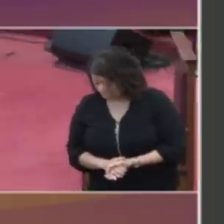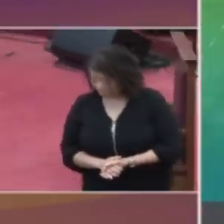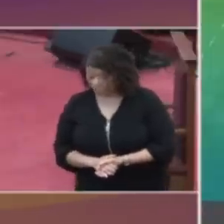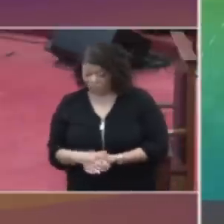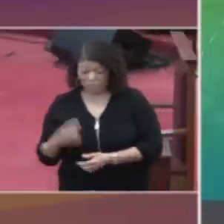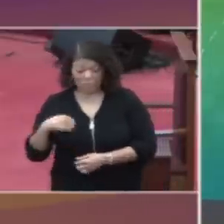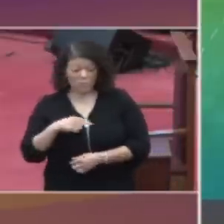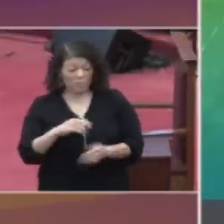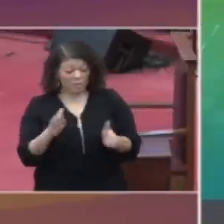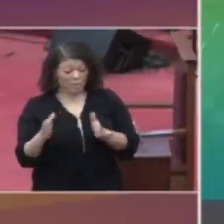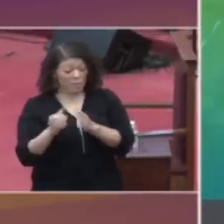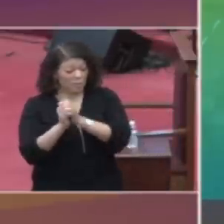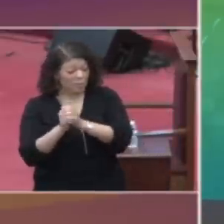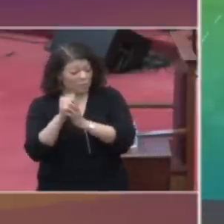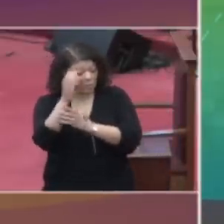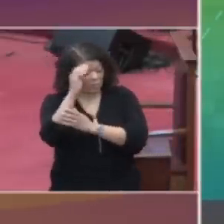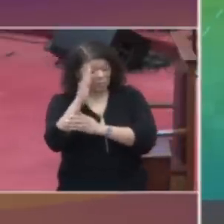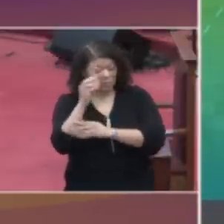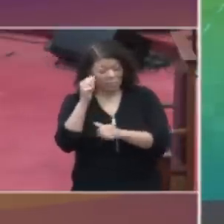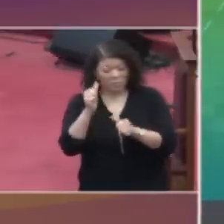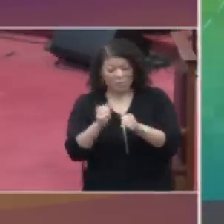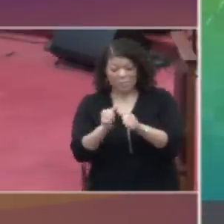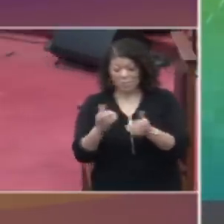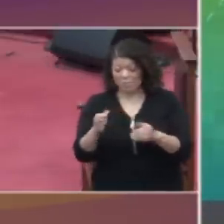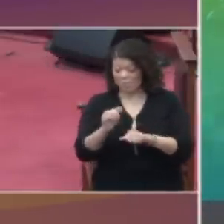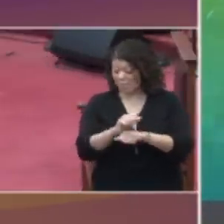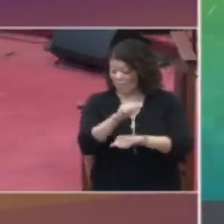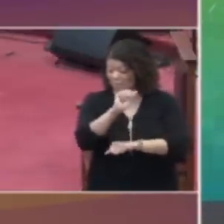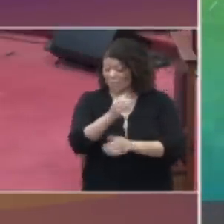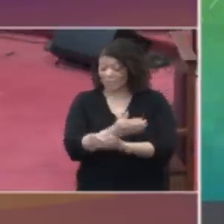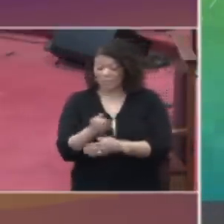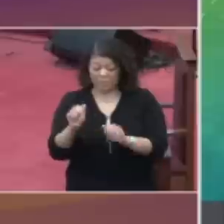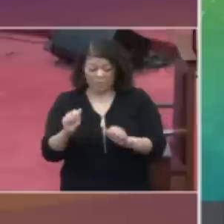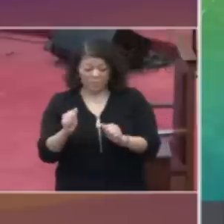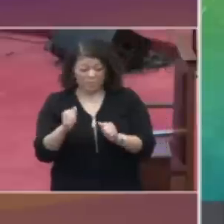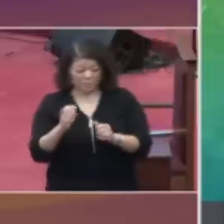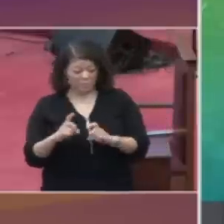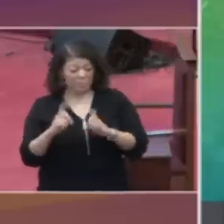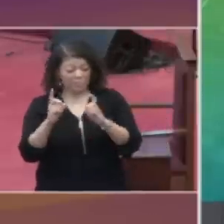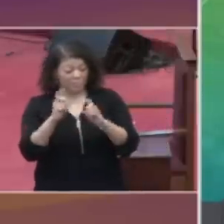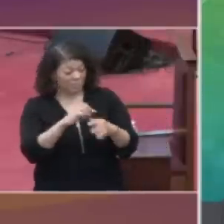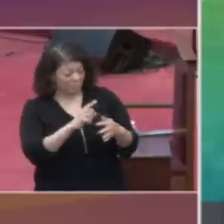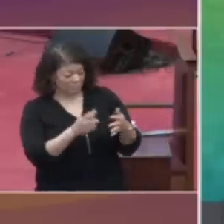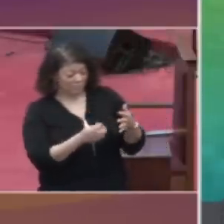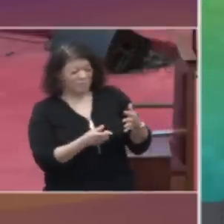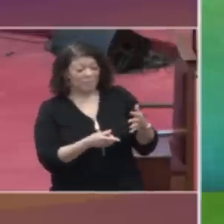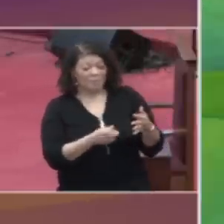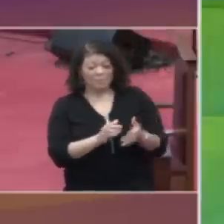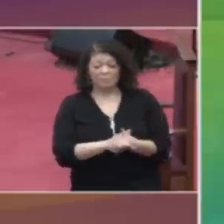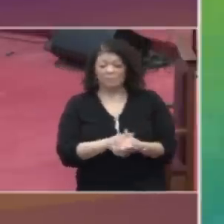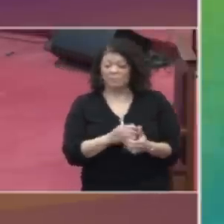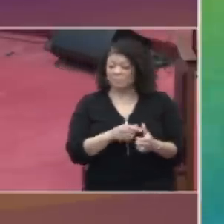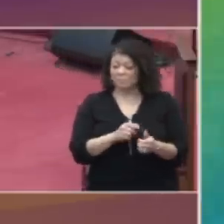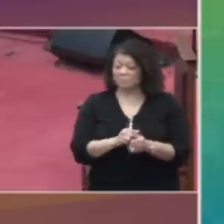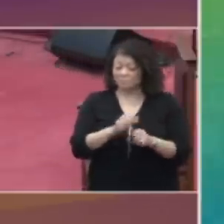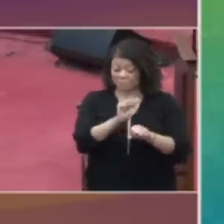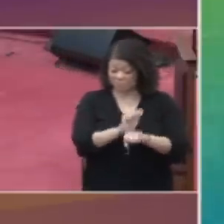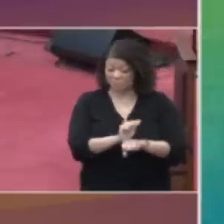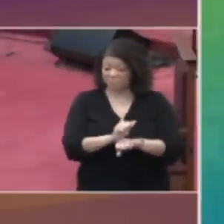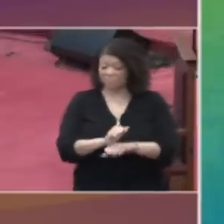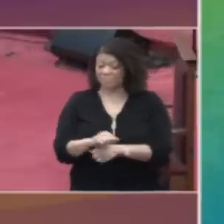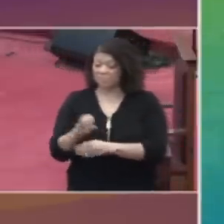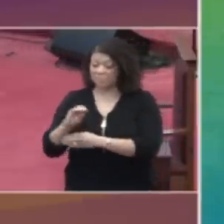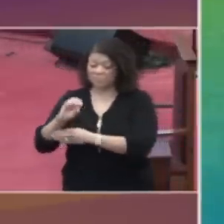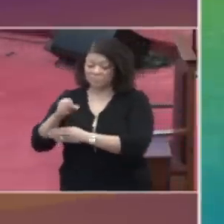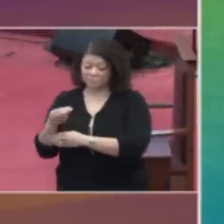As we prepare to worship God, remember at Mount Ararat, you can give the following ways. Traditionally, by way